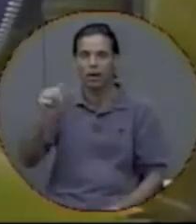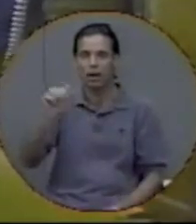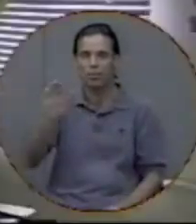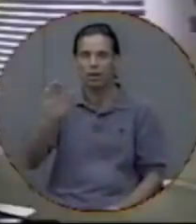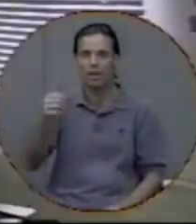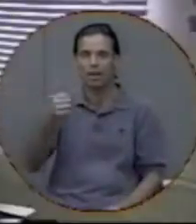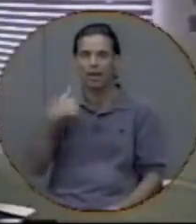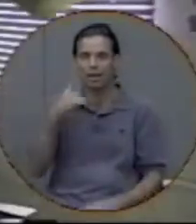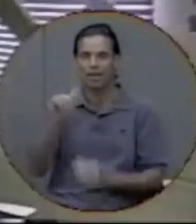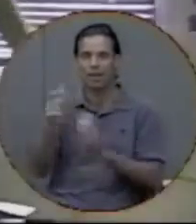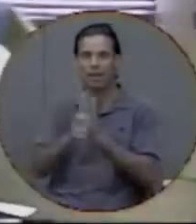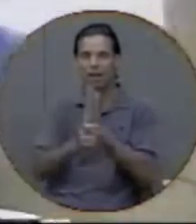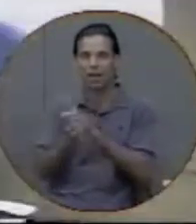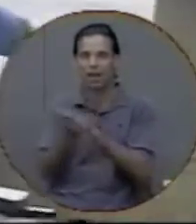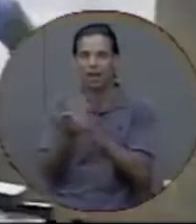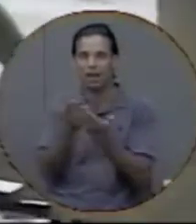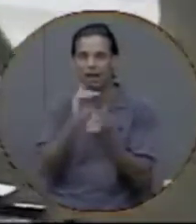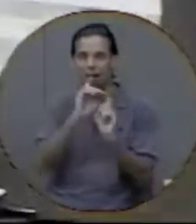that in catalogs.